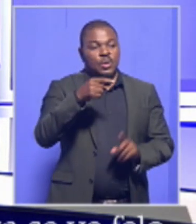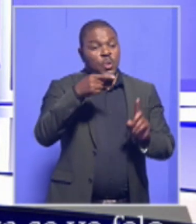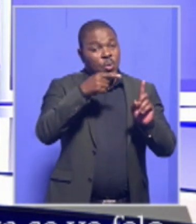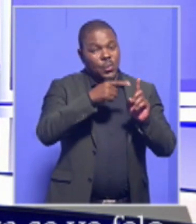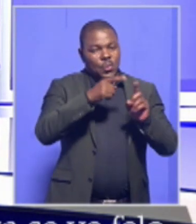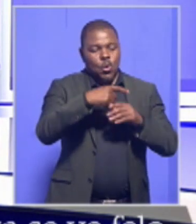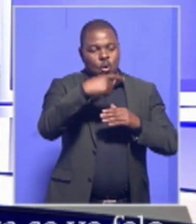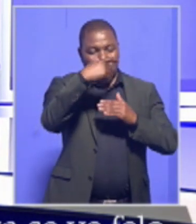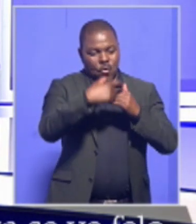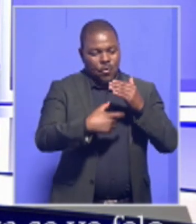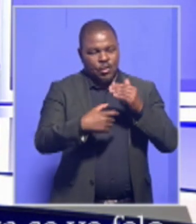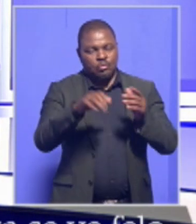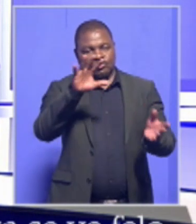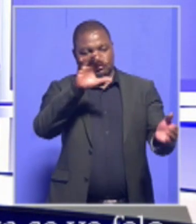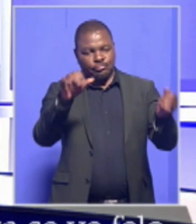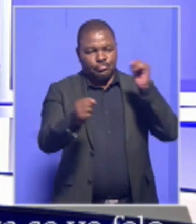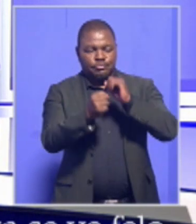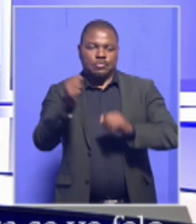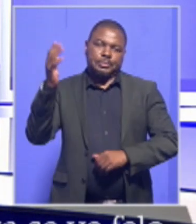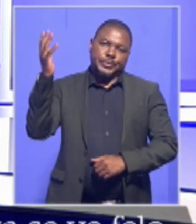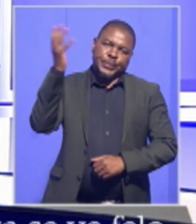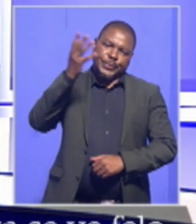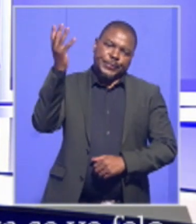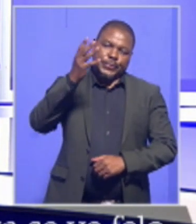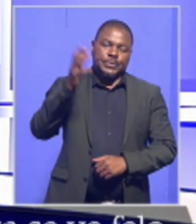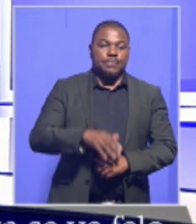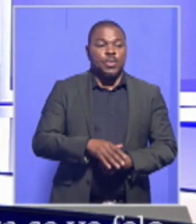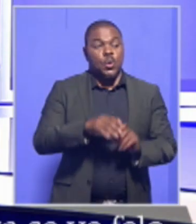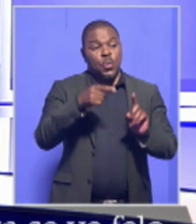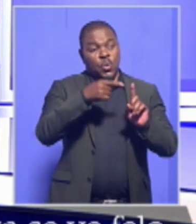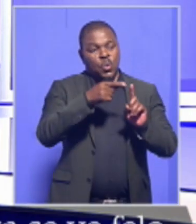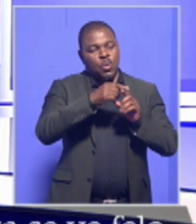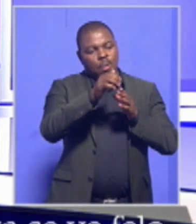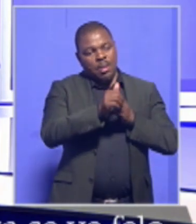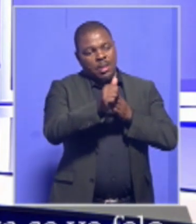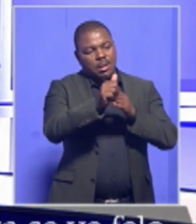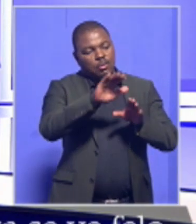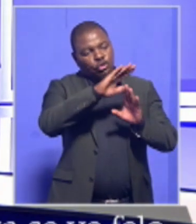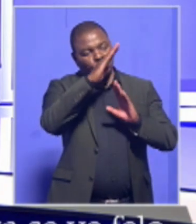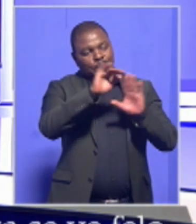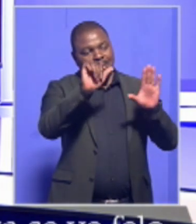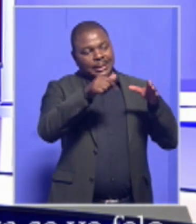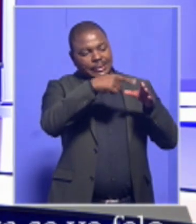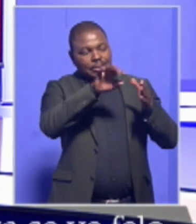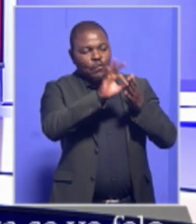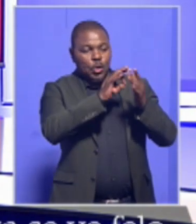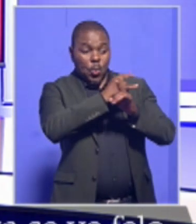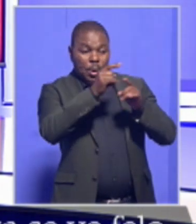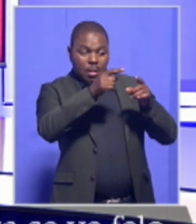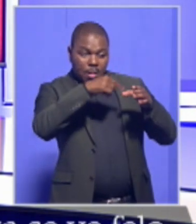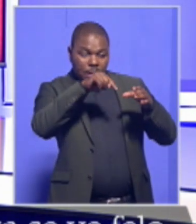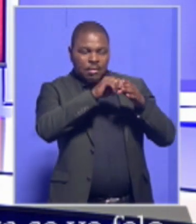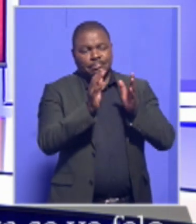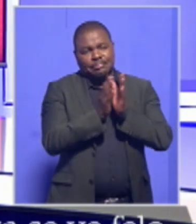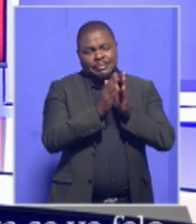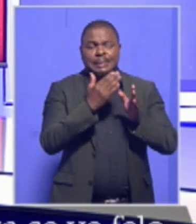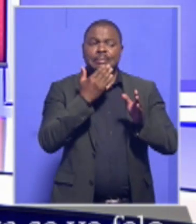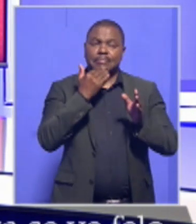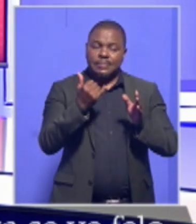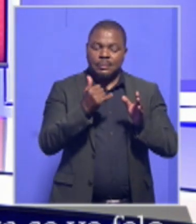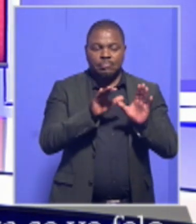ya mafelelo ya go tswalela kopano. O kgothaleditše baetapele ba tshela bao ba kgethilwego go obamela molao